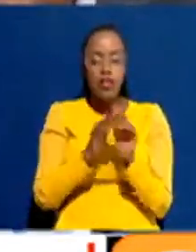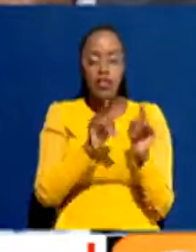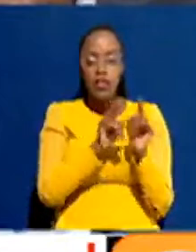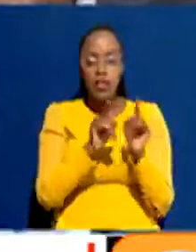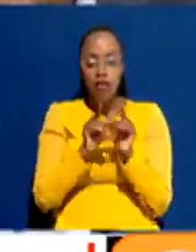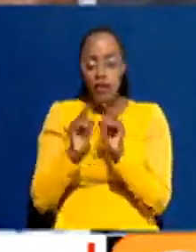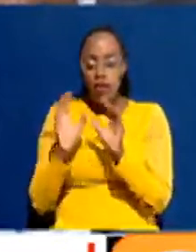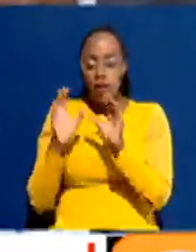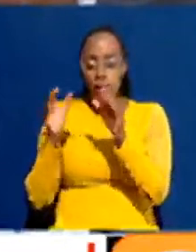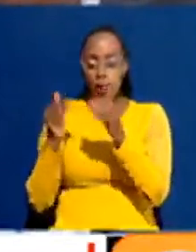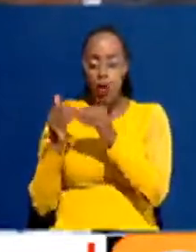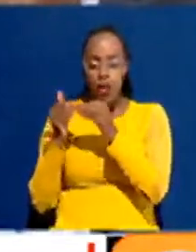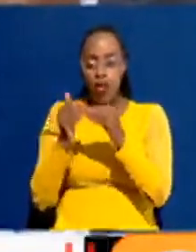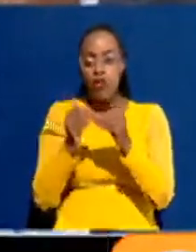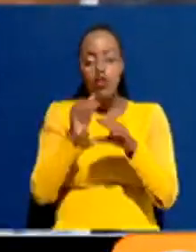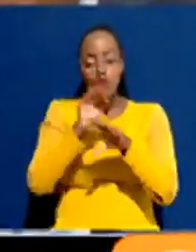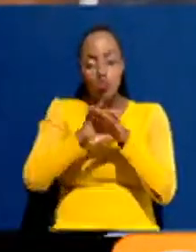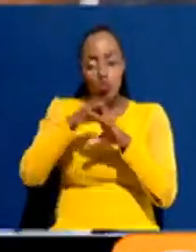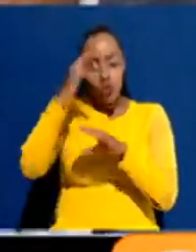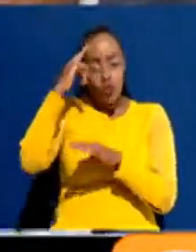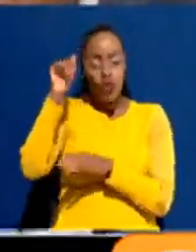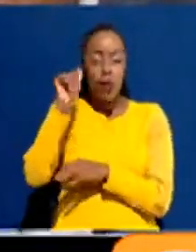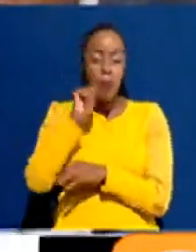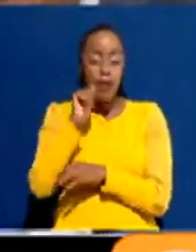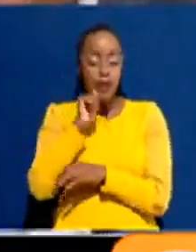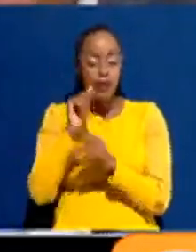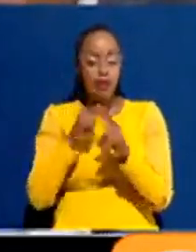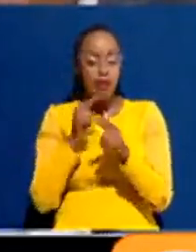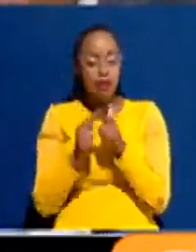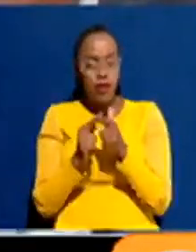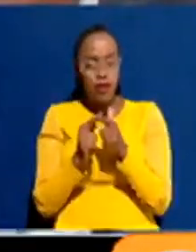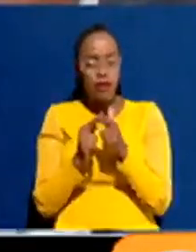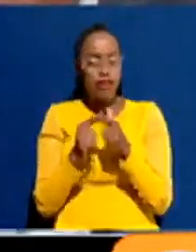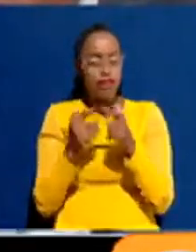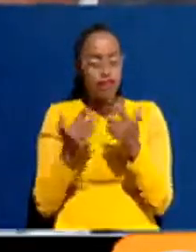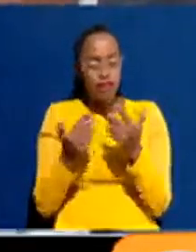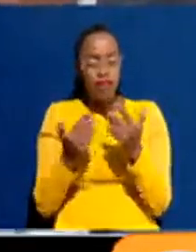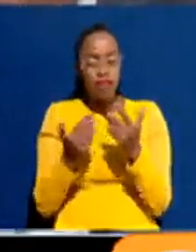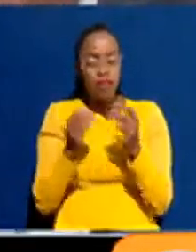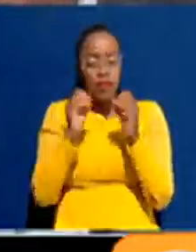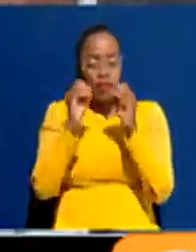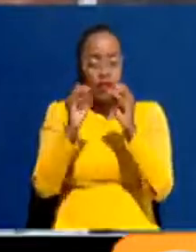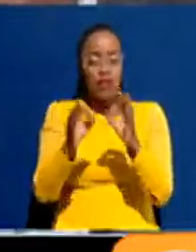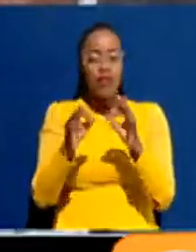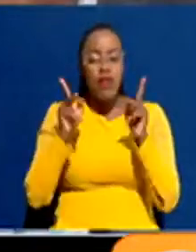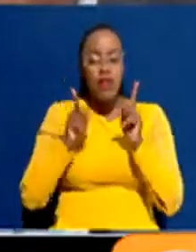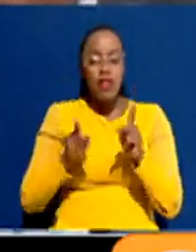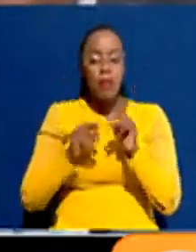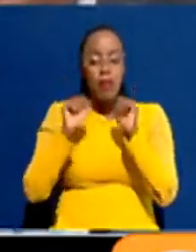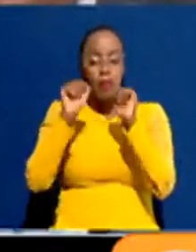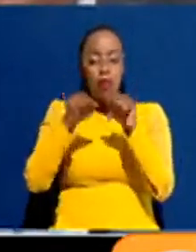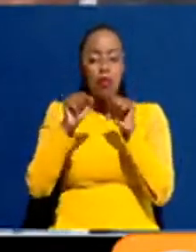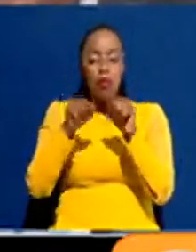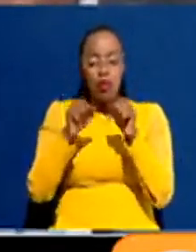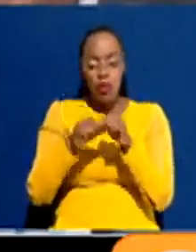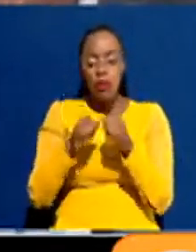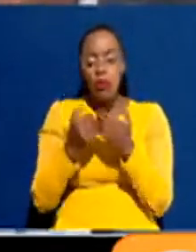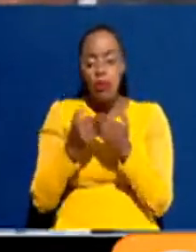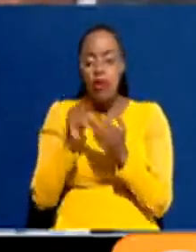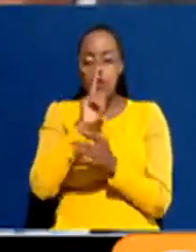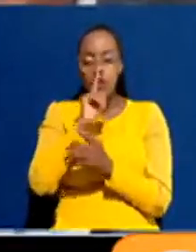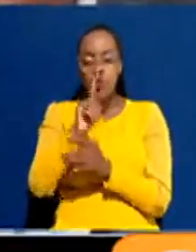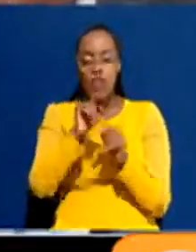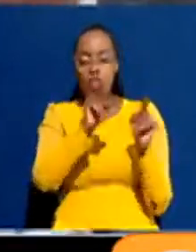entity, is good for Britain. And so if the people can be convinced that